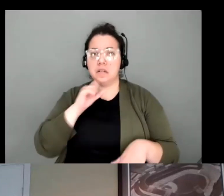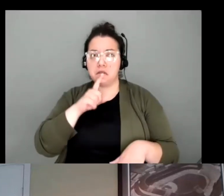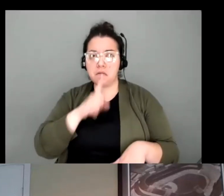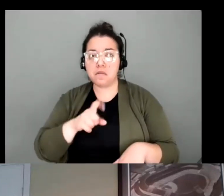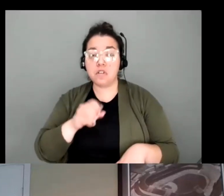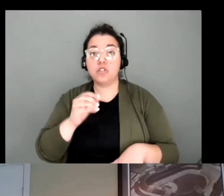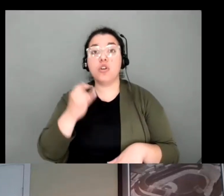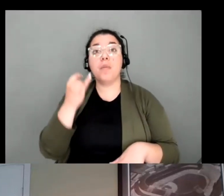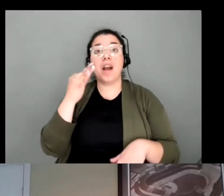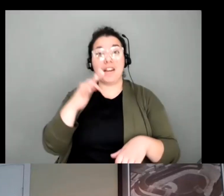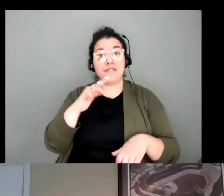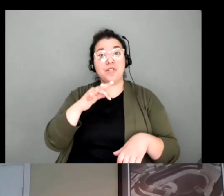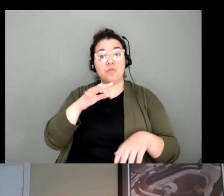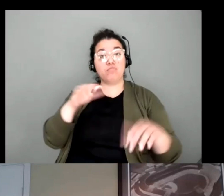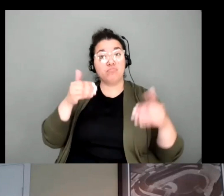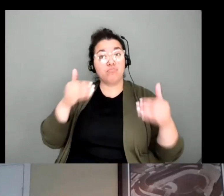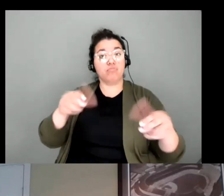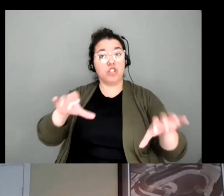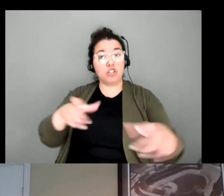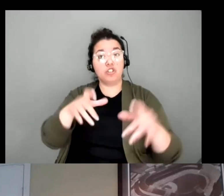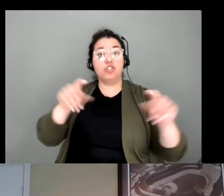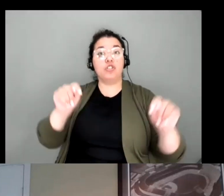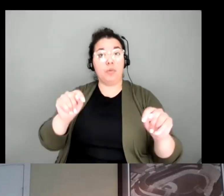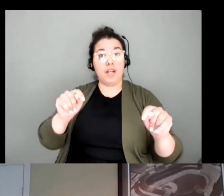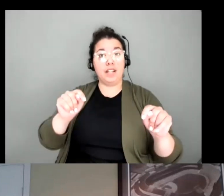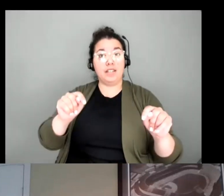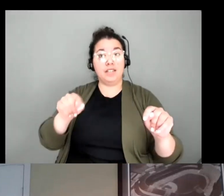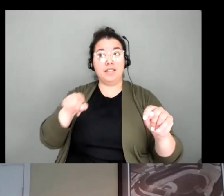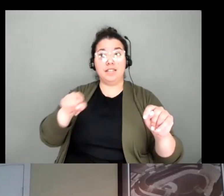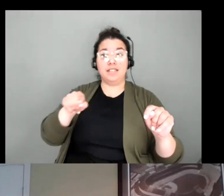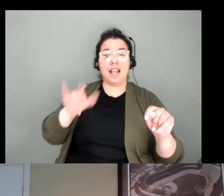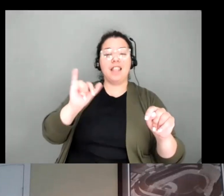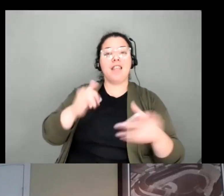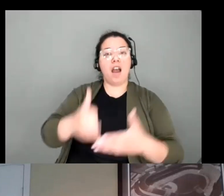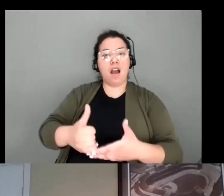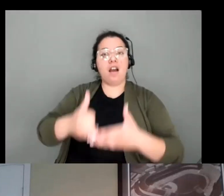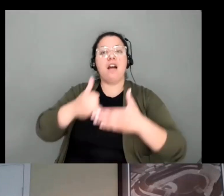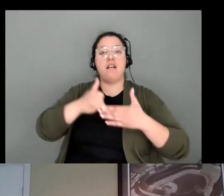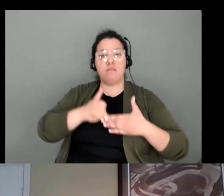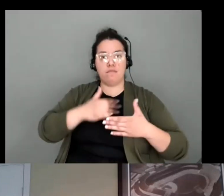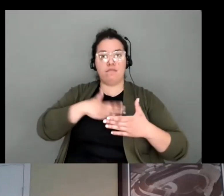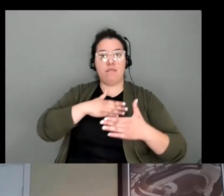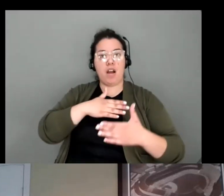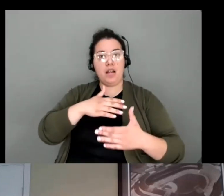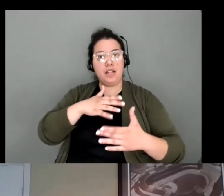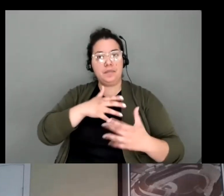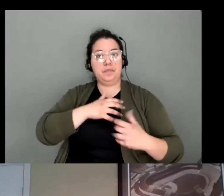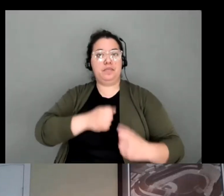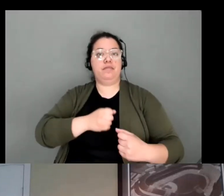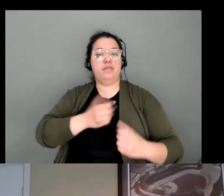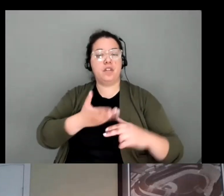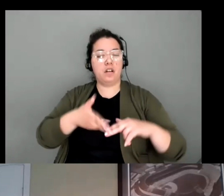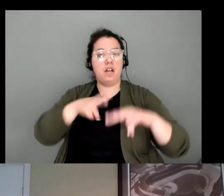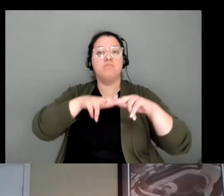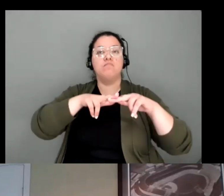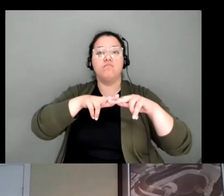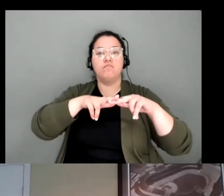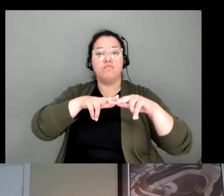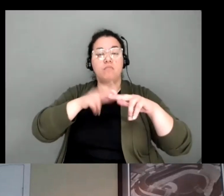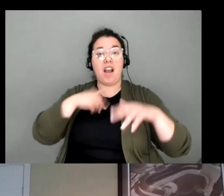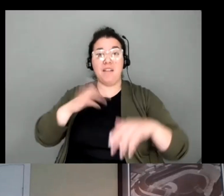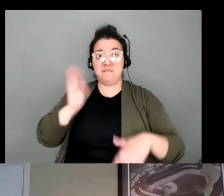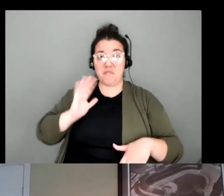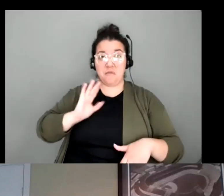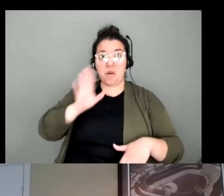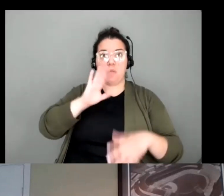done and working with my first clients got my confidence up. I used to get nervous just calling an agent to ask them if I could show